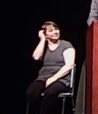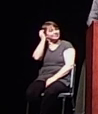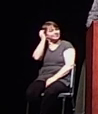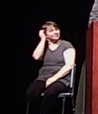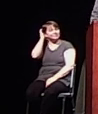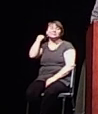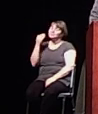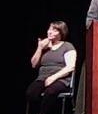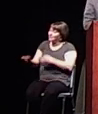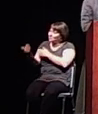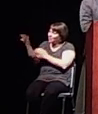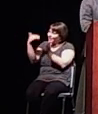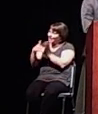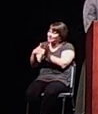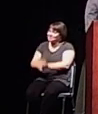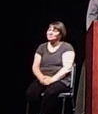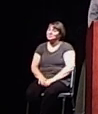Well, good morning again.